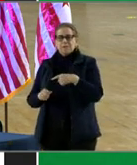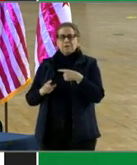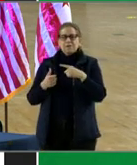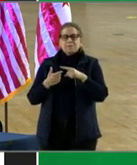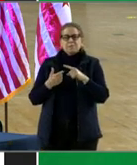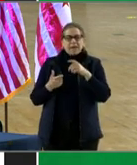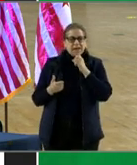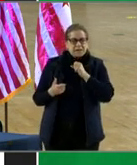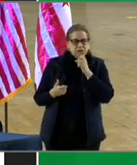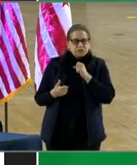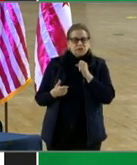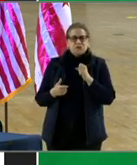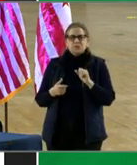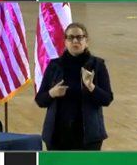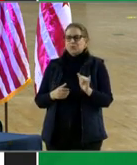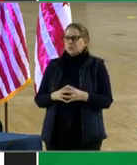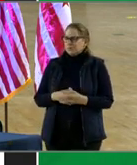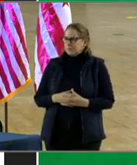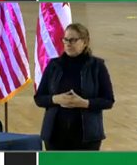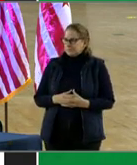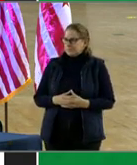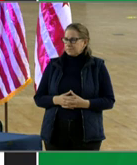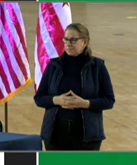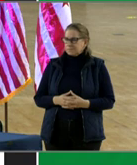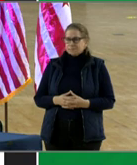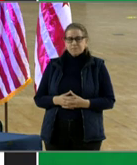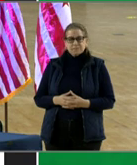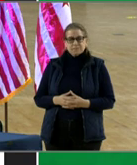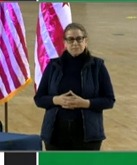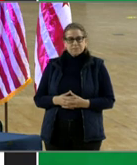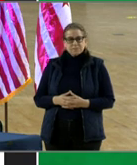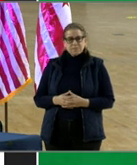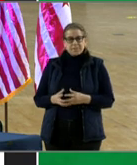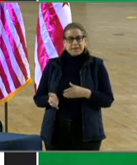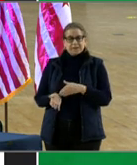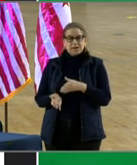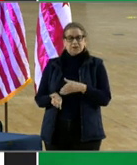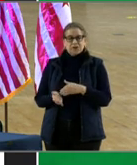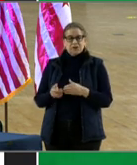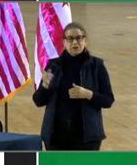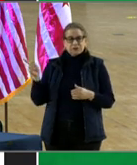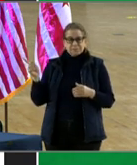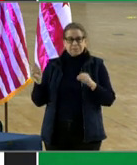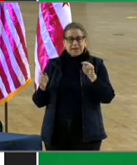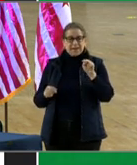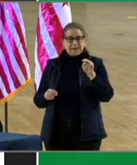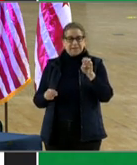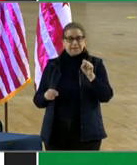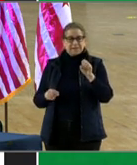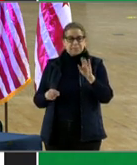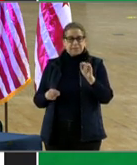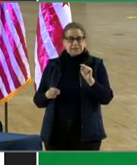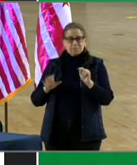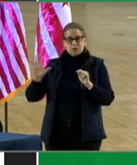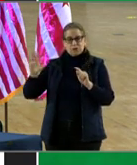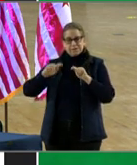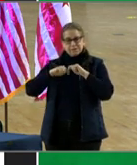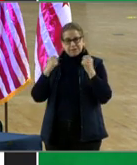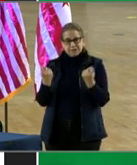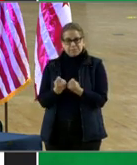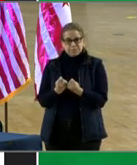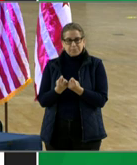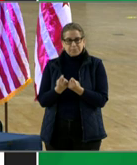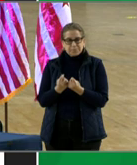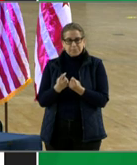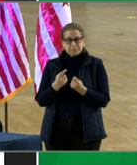by COVID-19. Dr. Nesbitt and her team, of course, have examined this